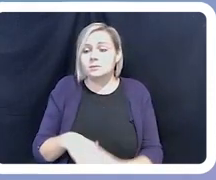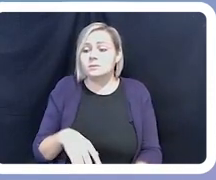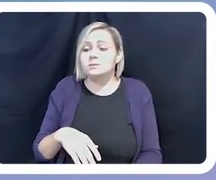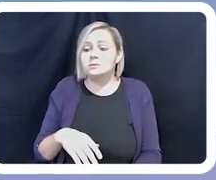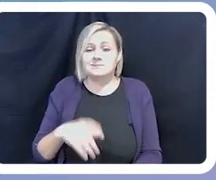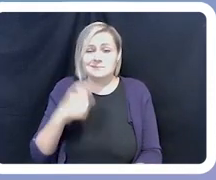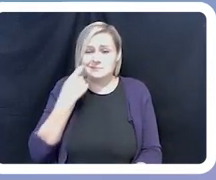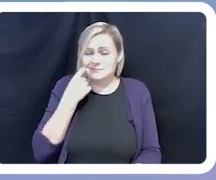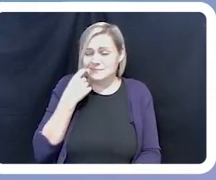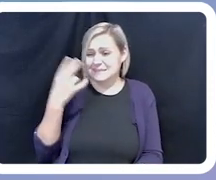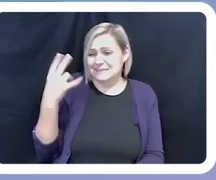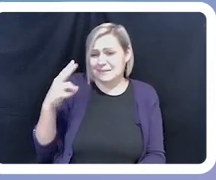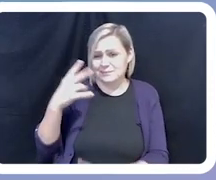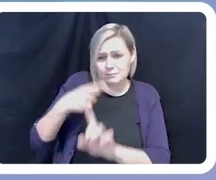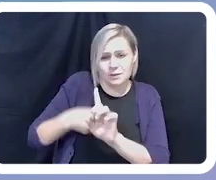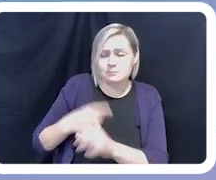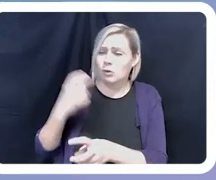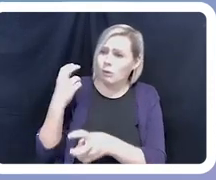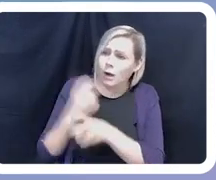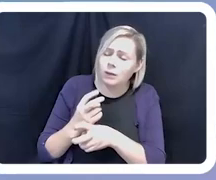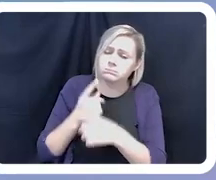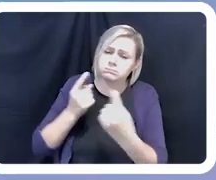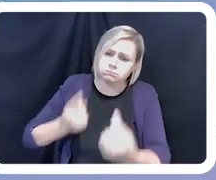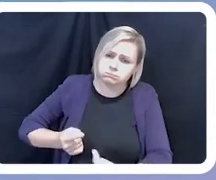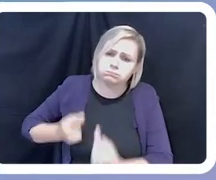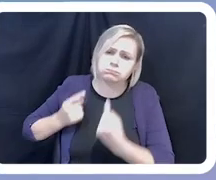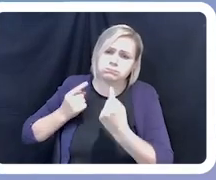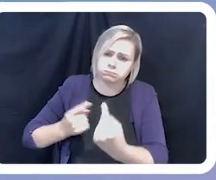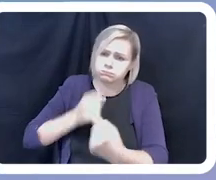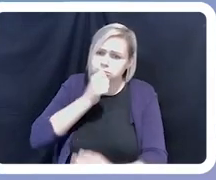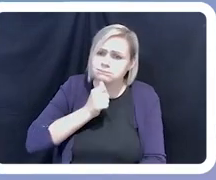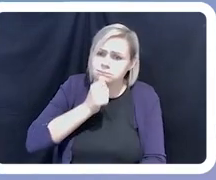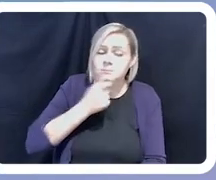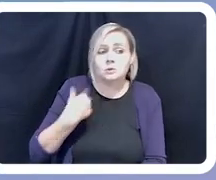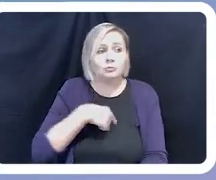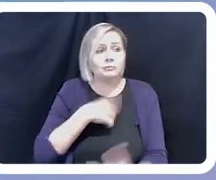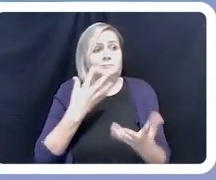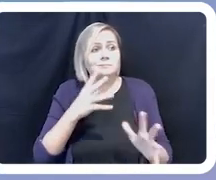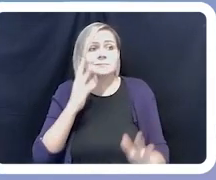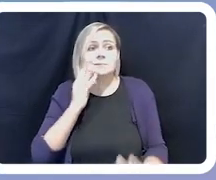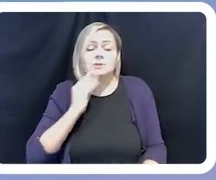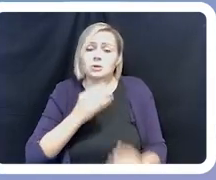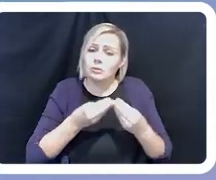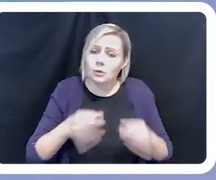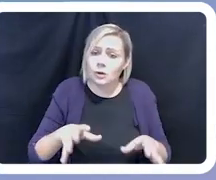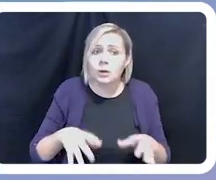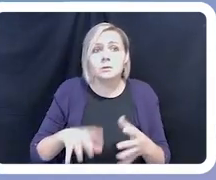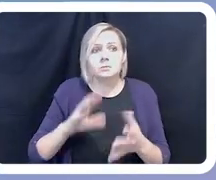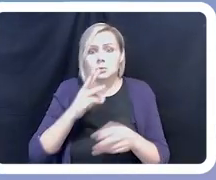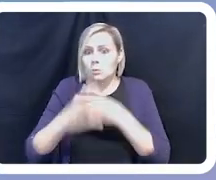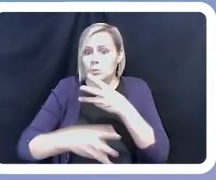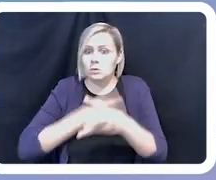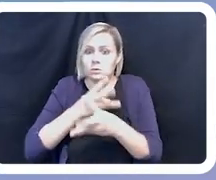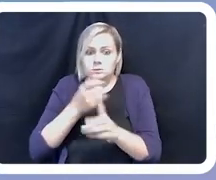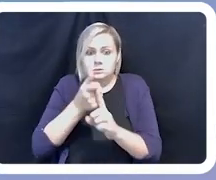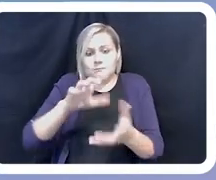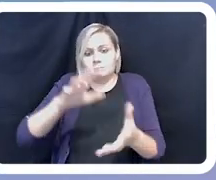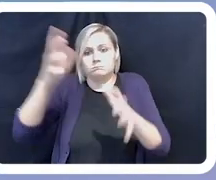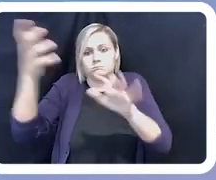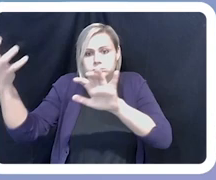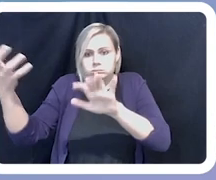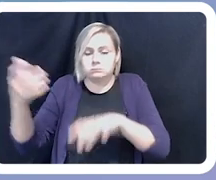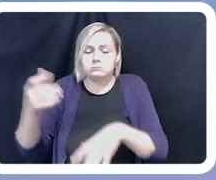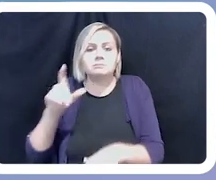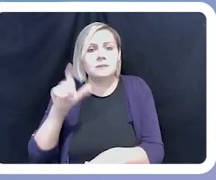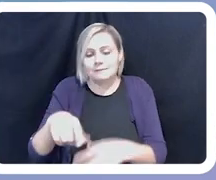been hard, an incredibly tough time for us. We've experienced loss, had our world turned upside down, and had to